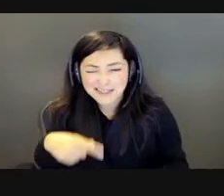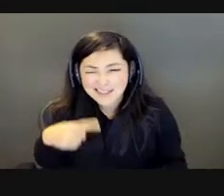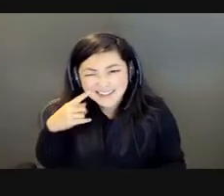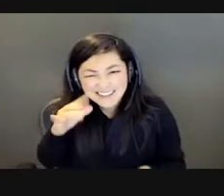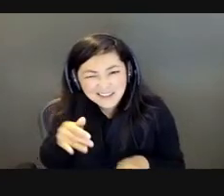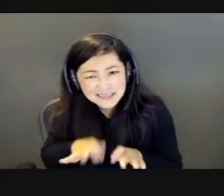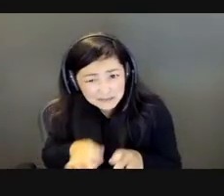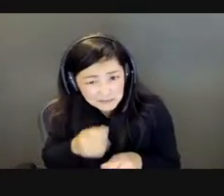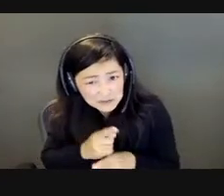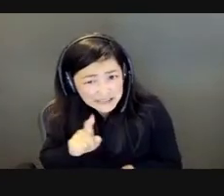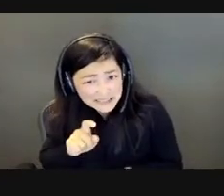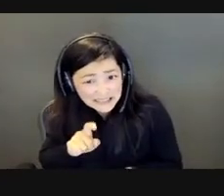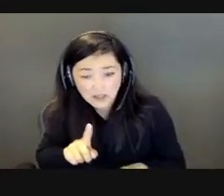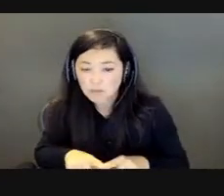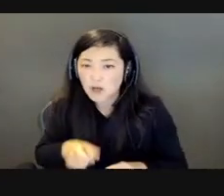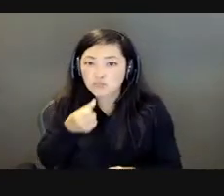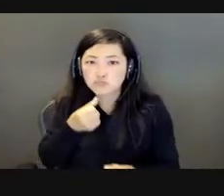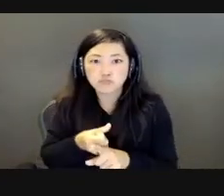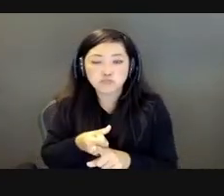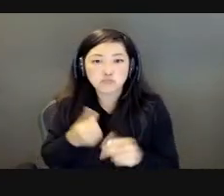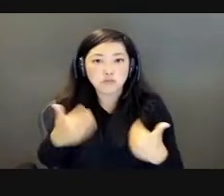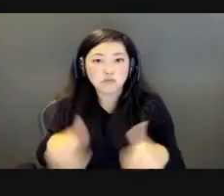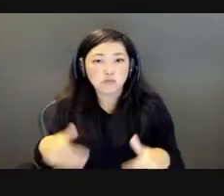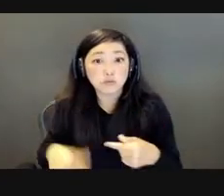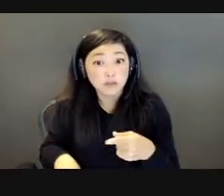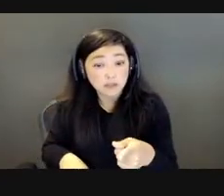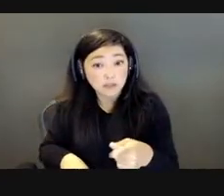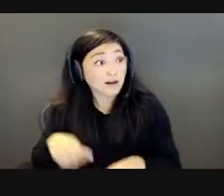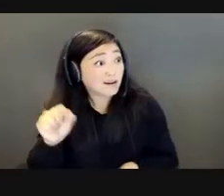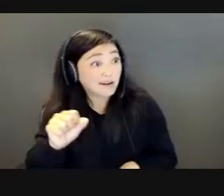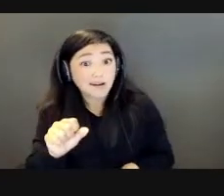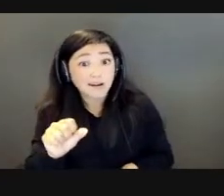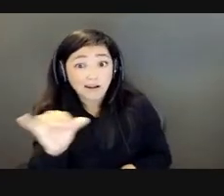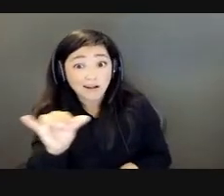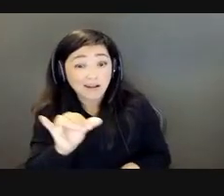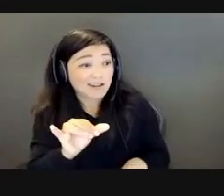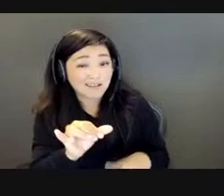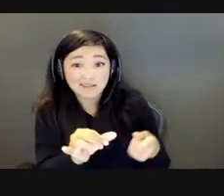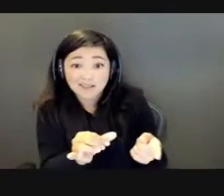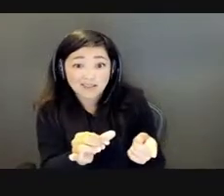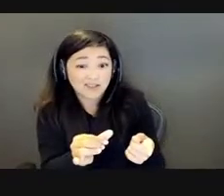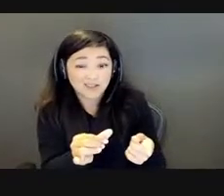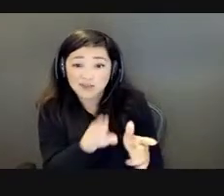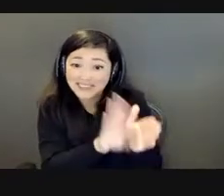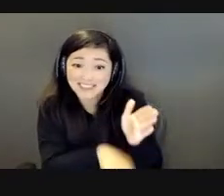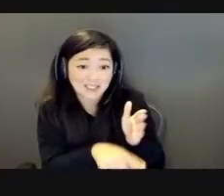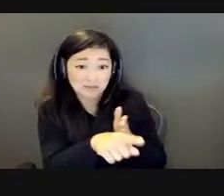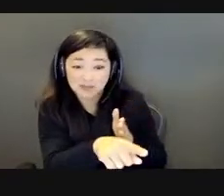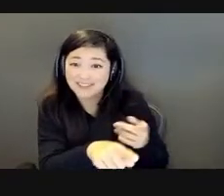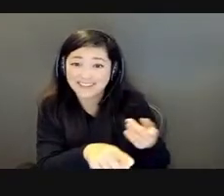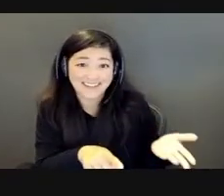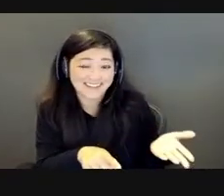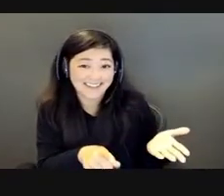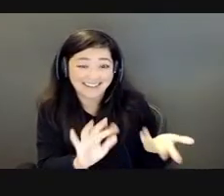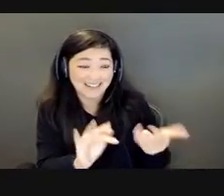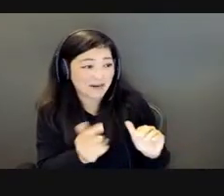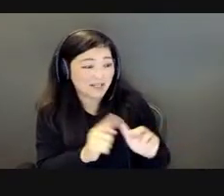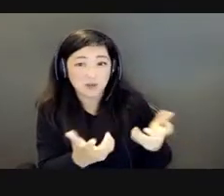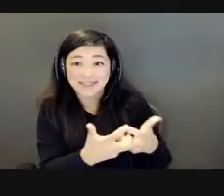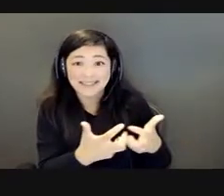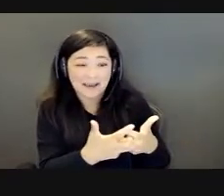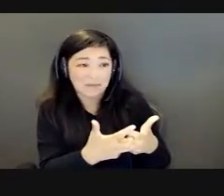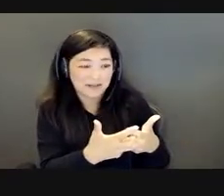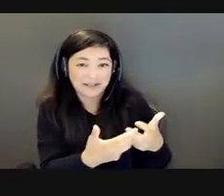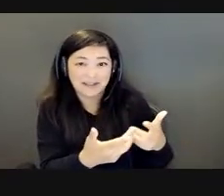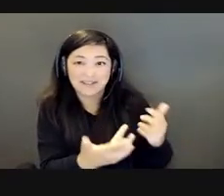simple, but so effective. Also much cheaper than an adaptive design thing, because that was just off the shelf